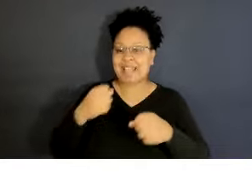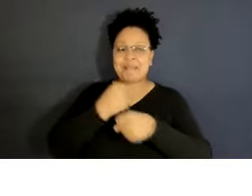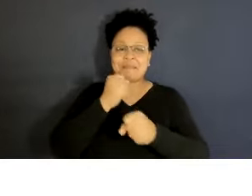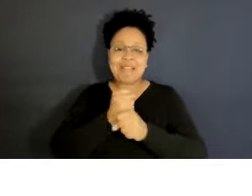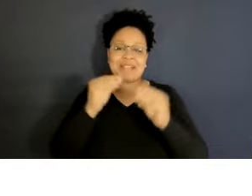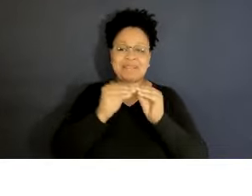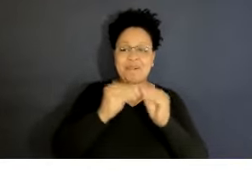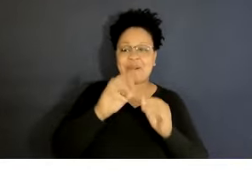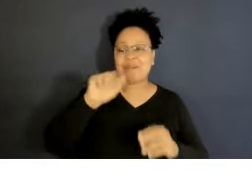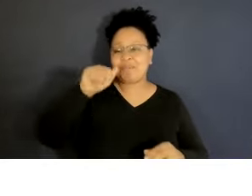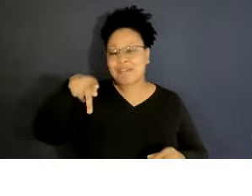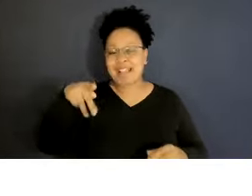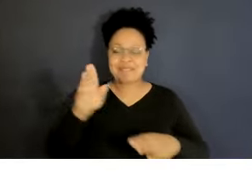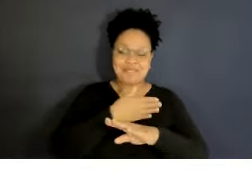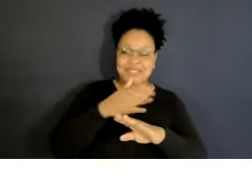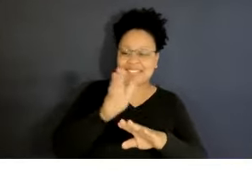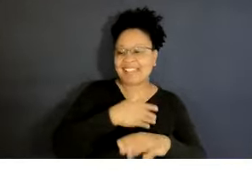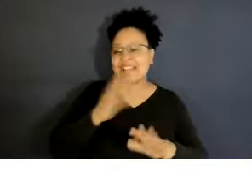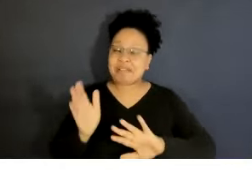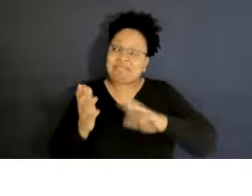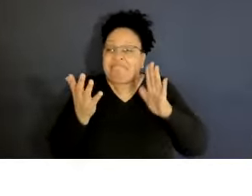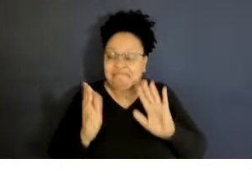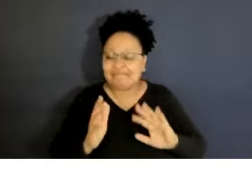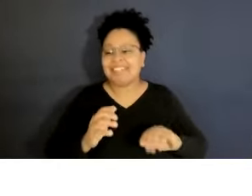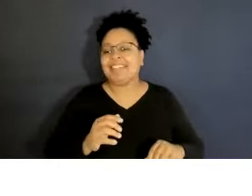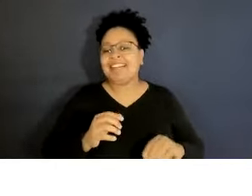music. But that aside,